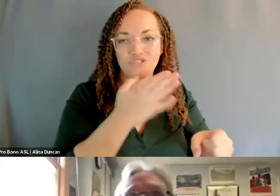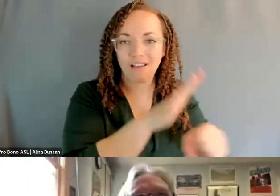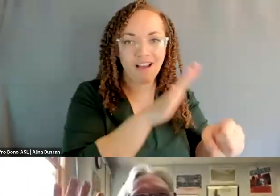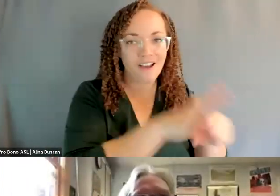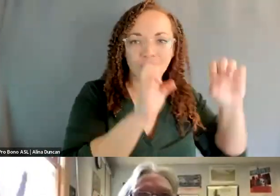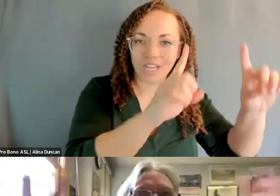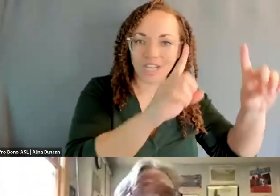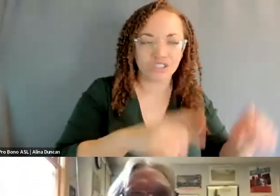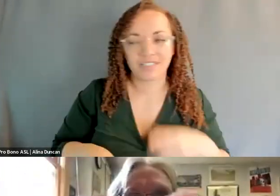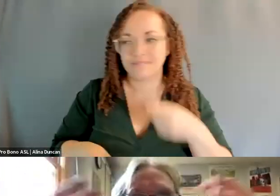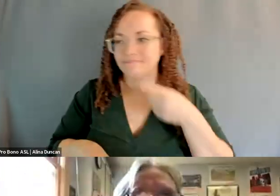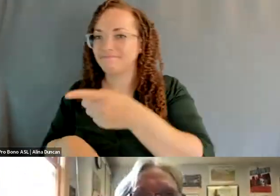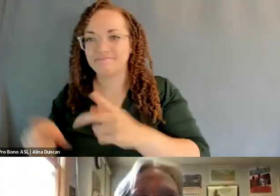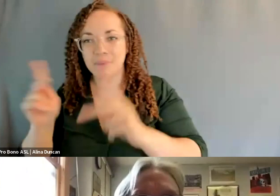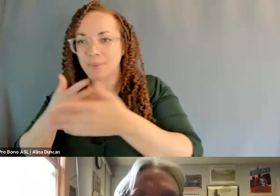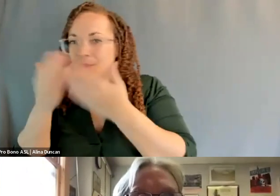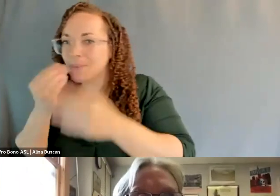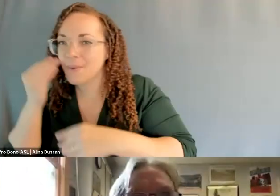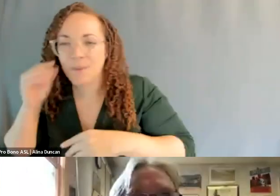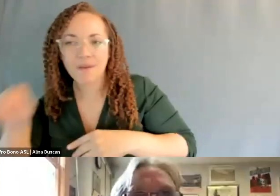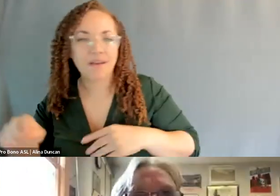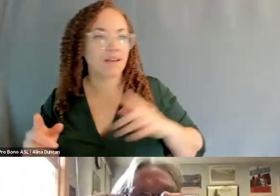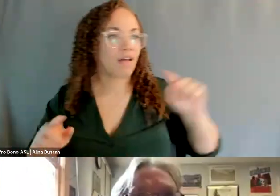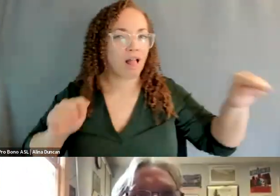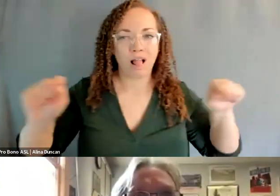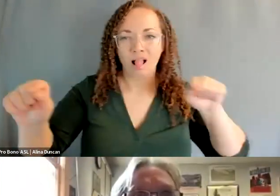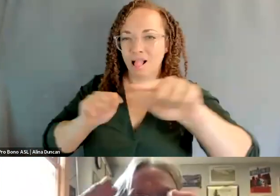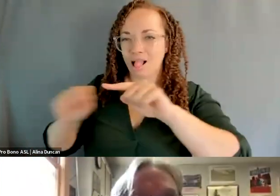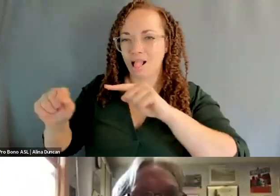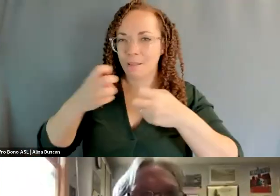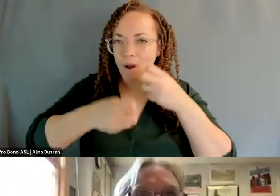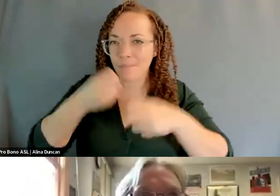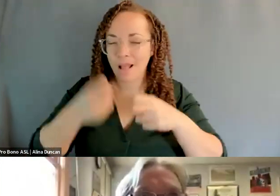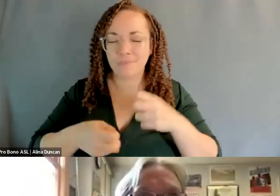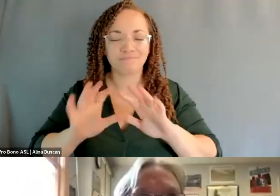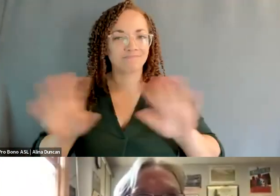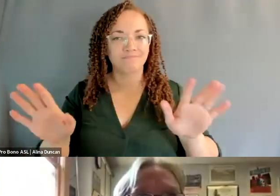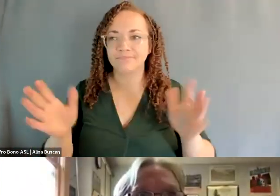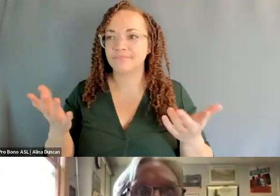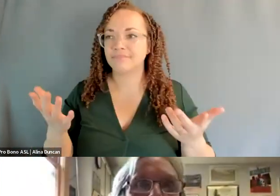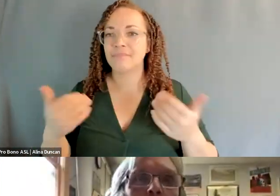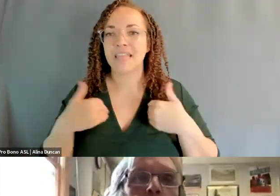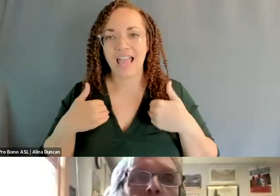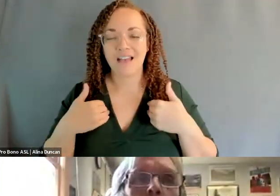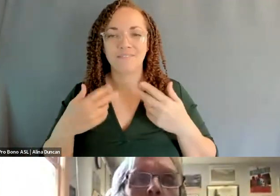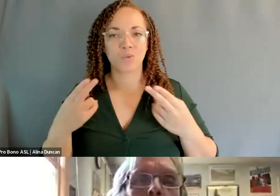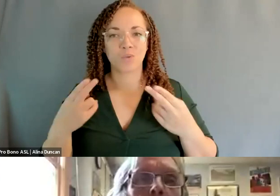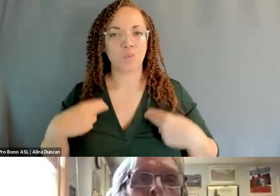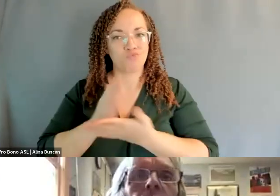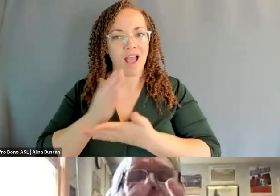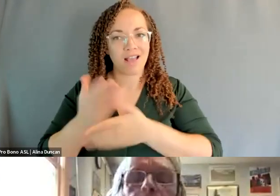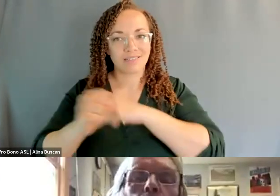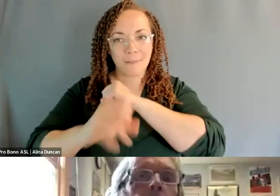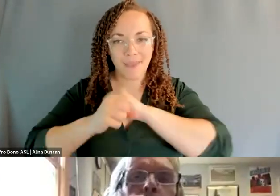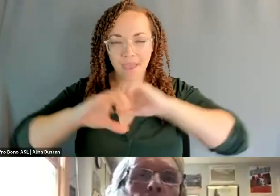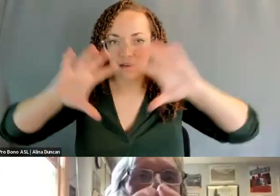there's like building a human rights campaign that encompasses all of these issues so that we can build the power.